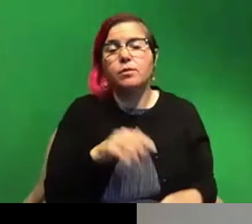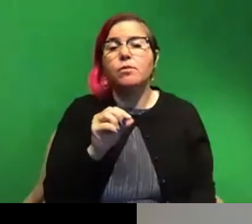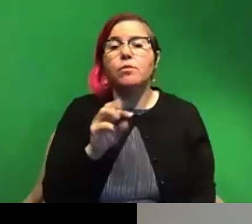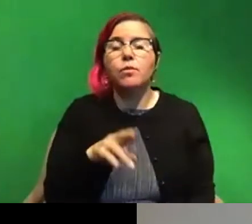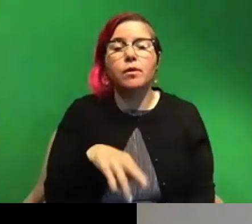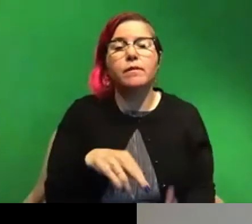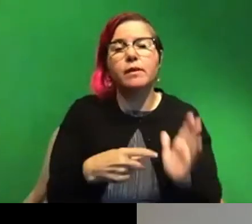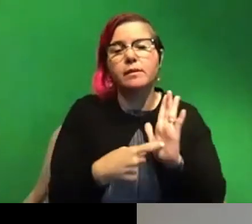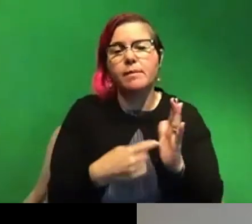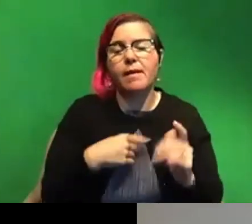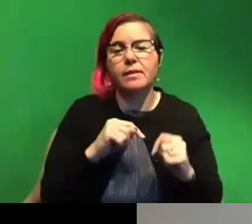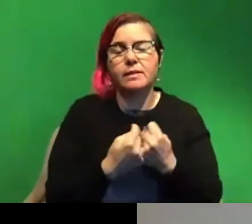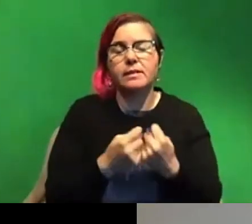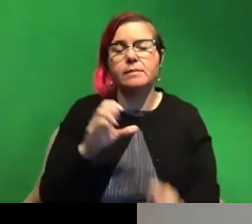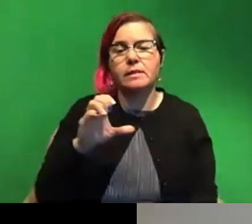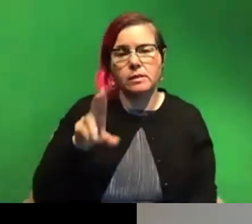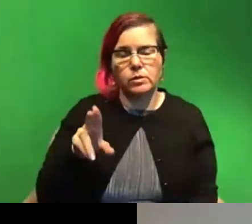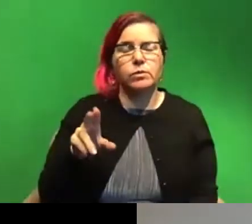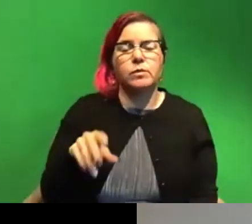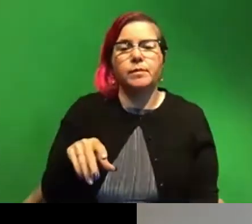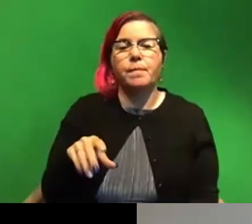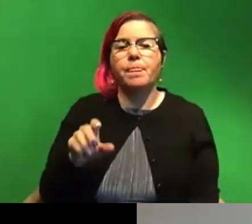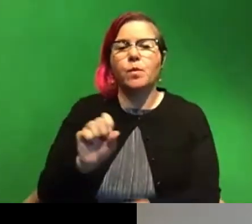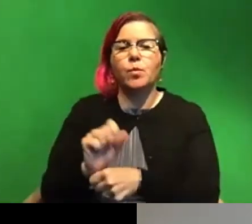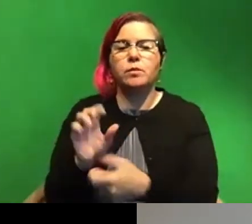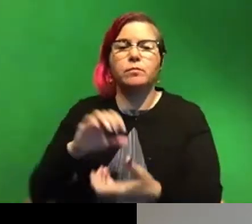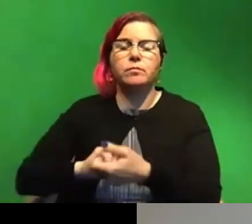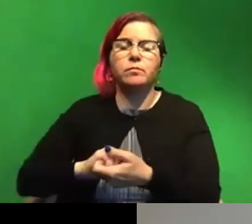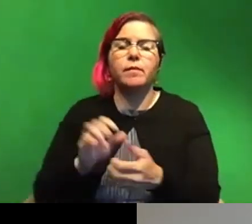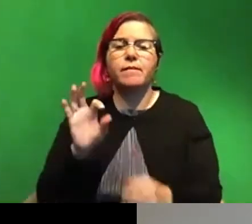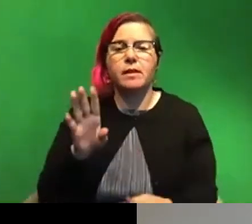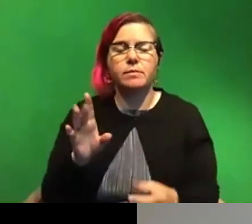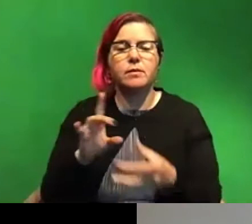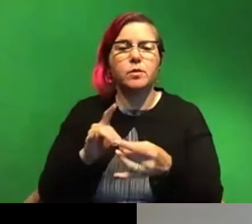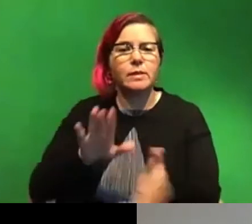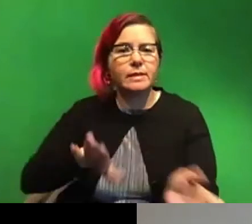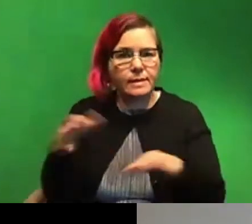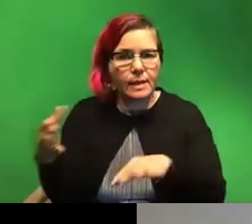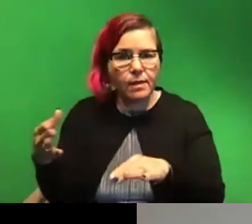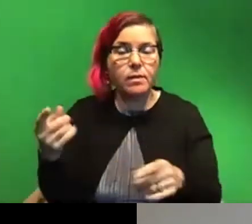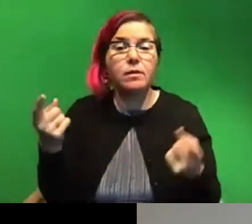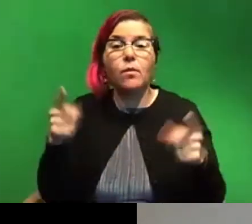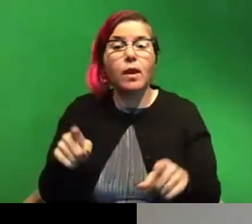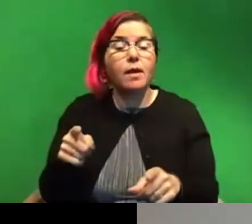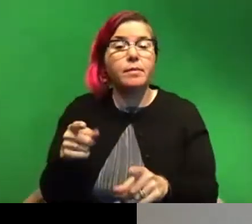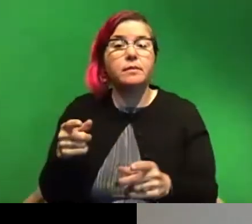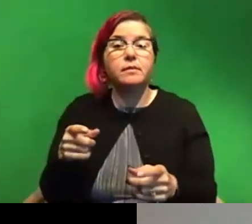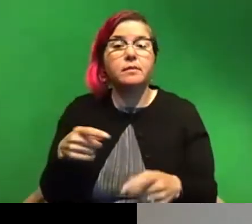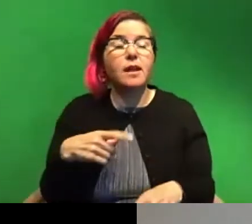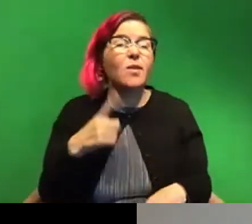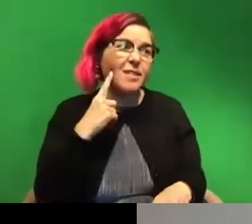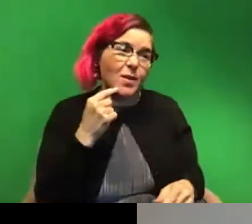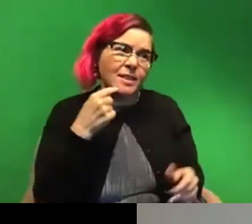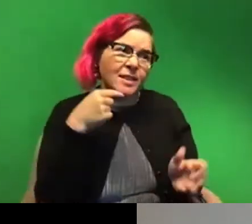instance, we have a team at CU that works with Facebook with death in particular, and you know what happens when I know that sounds intense, but